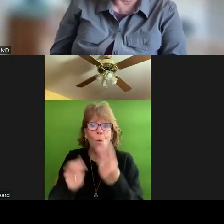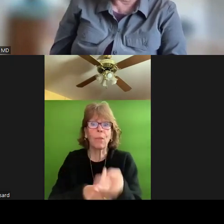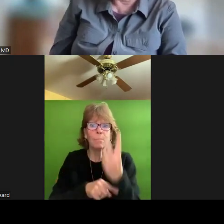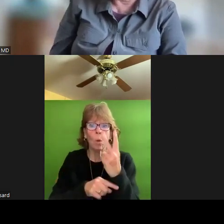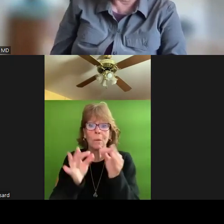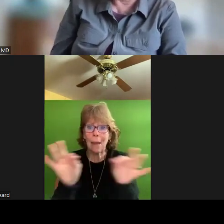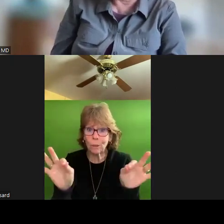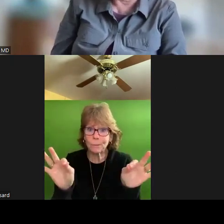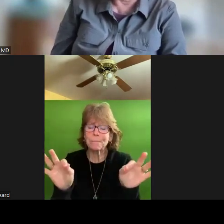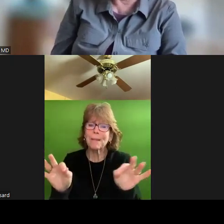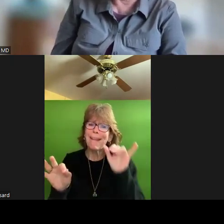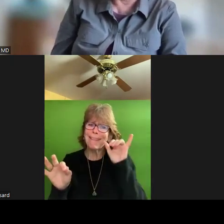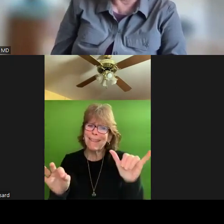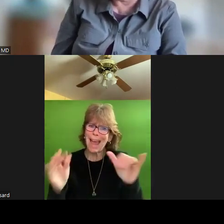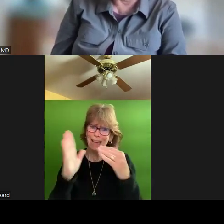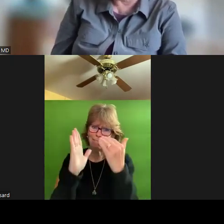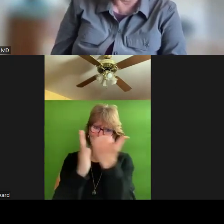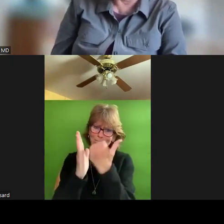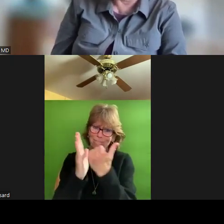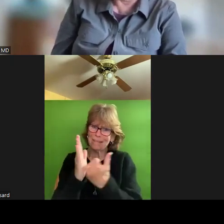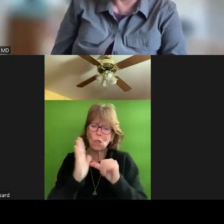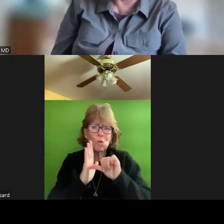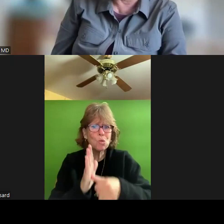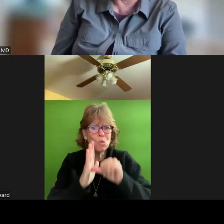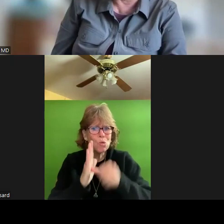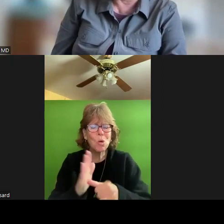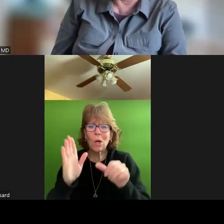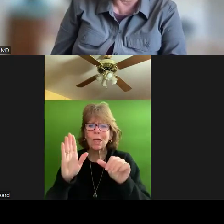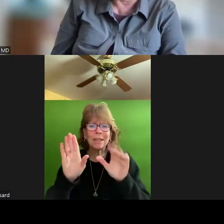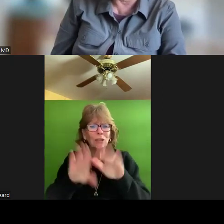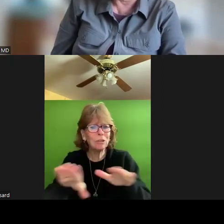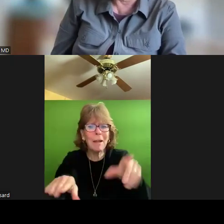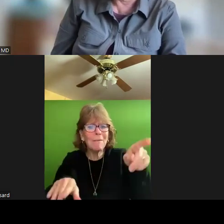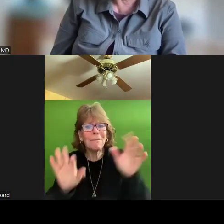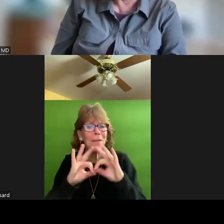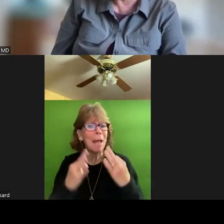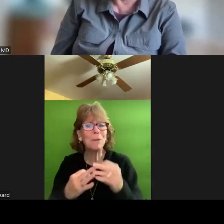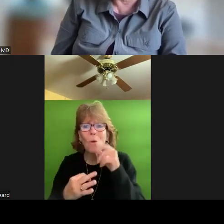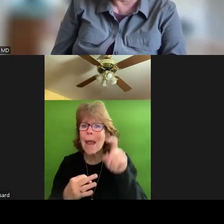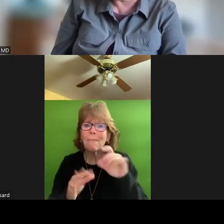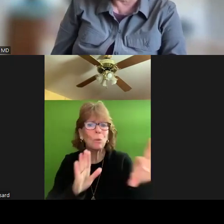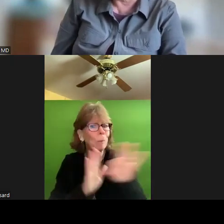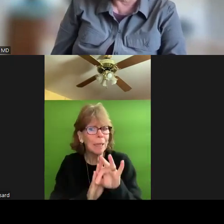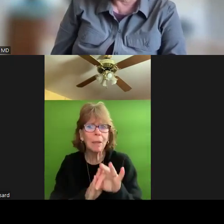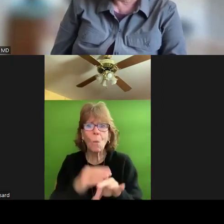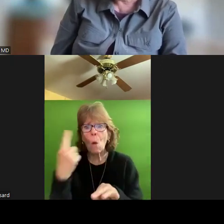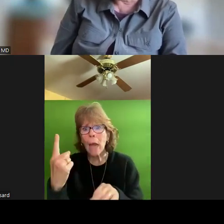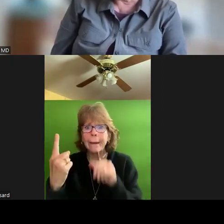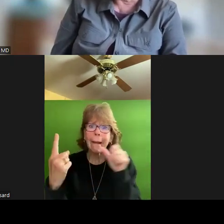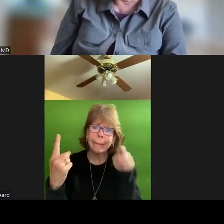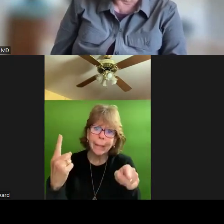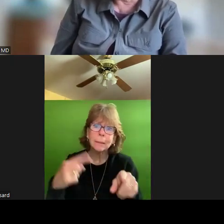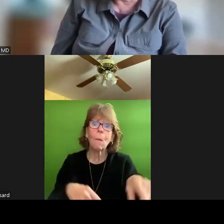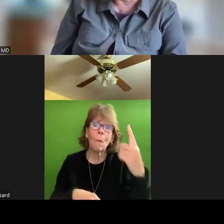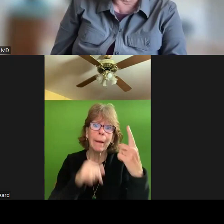to pediatricians that families do not need to choose between modalities, signed or spoken.